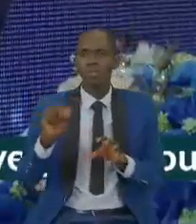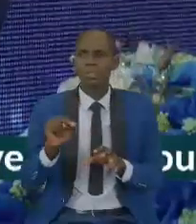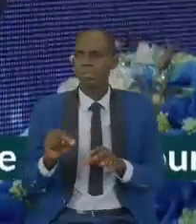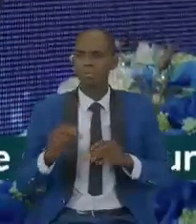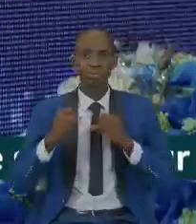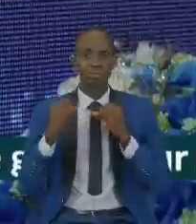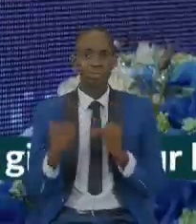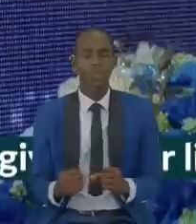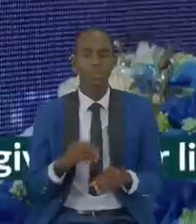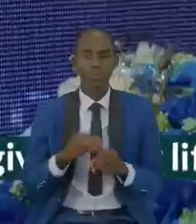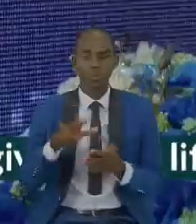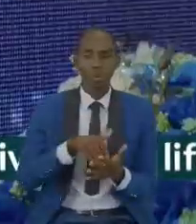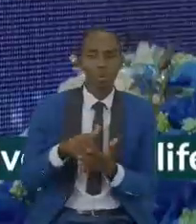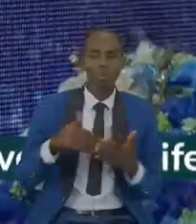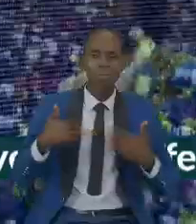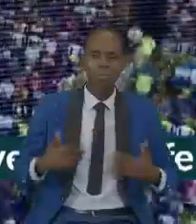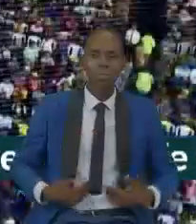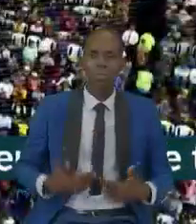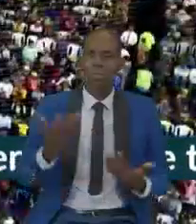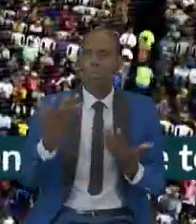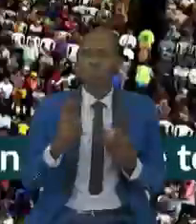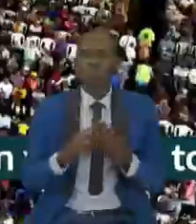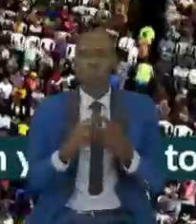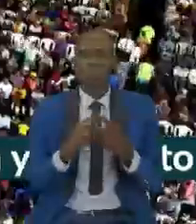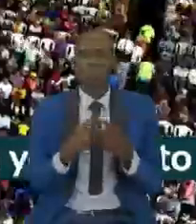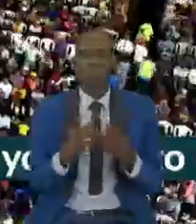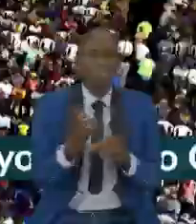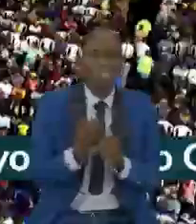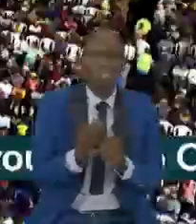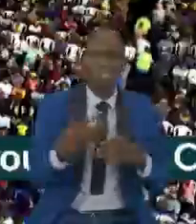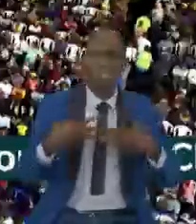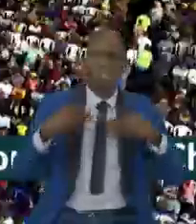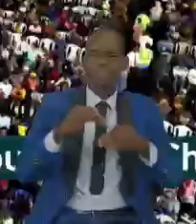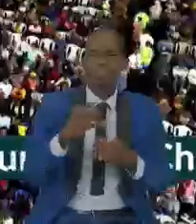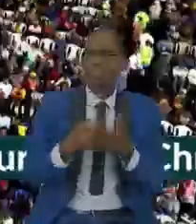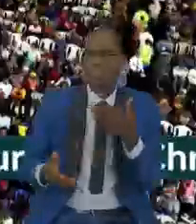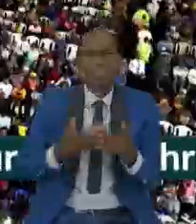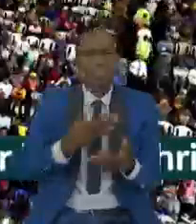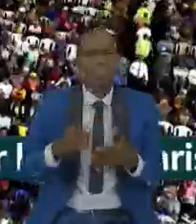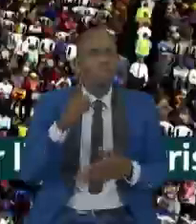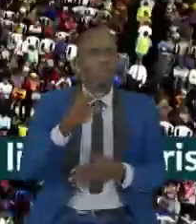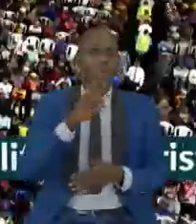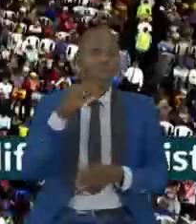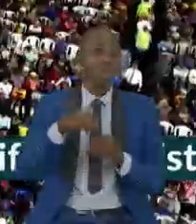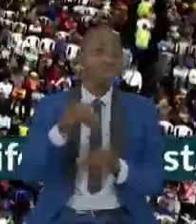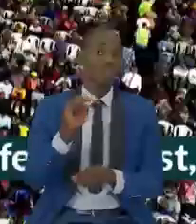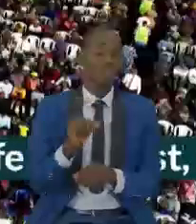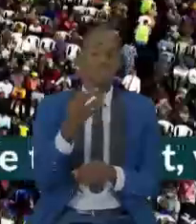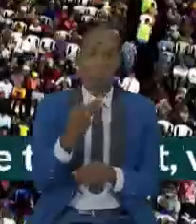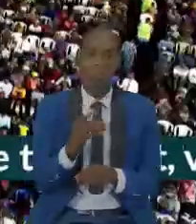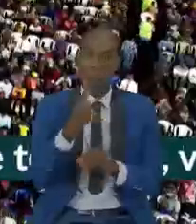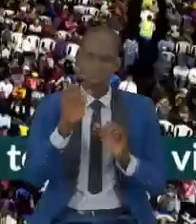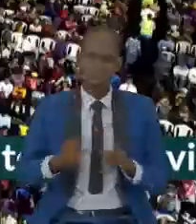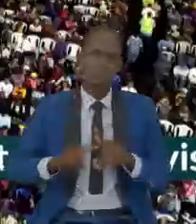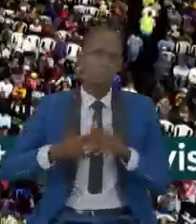Extreme right. We are true. Wave at me. You can use your paper. And somebody should be there to